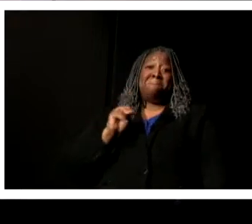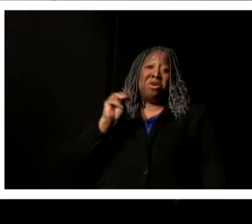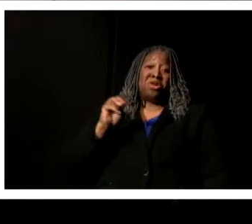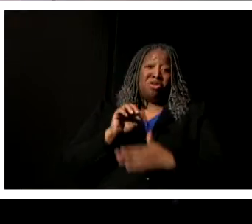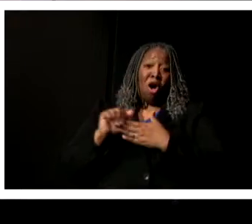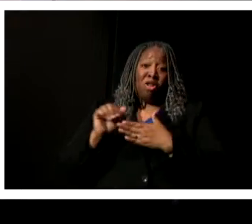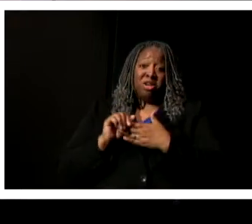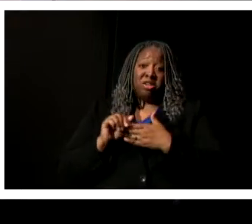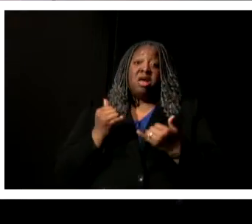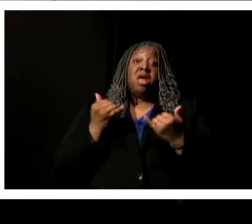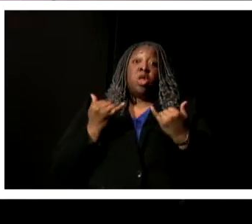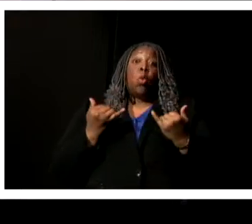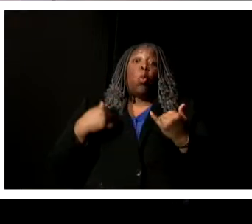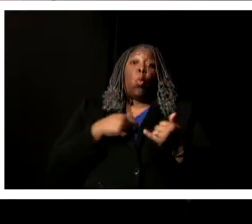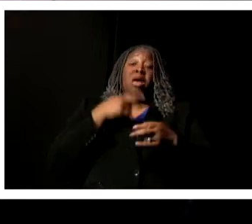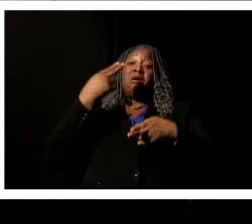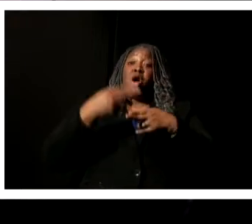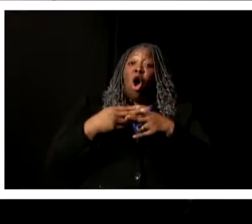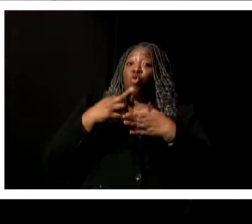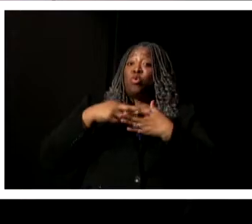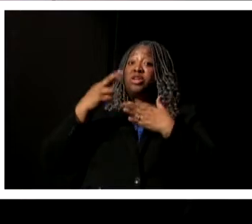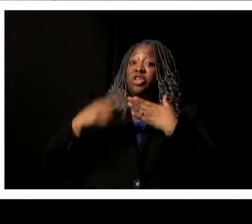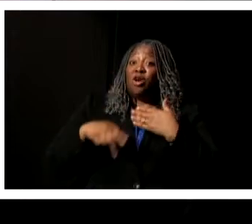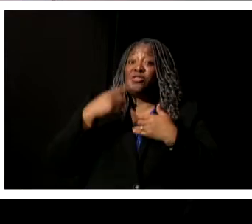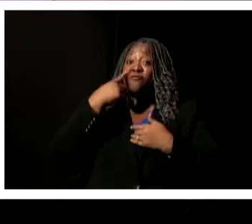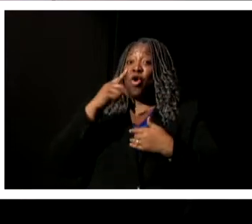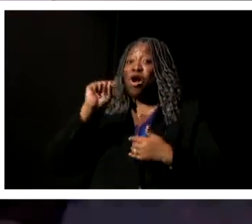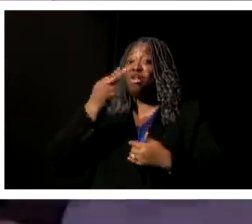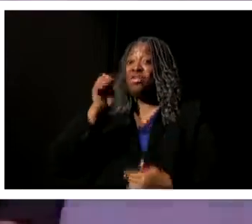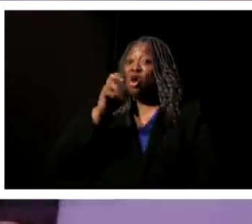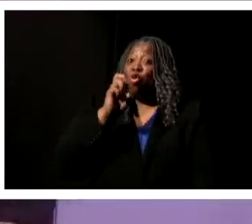This is what we call results for the Rock.